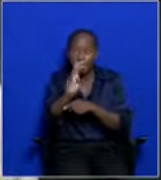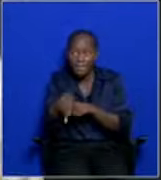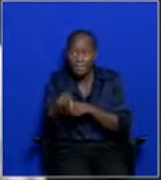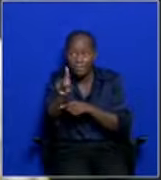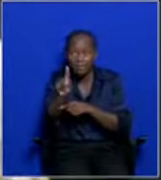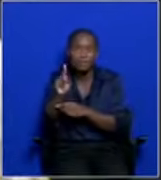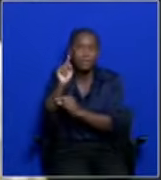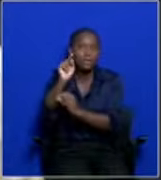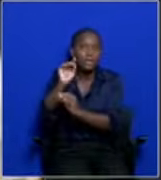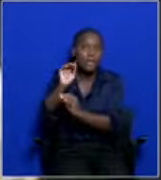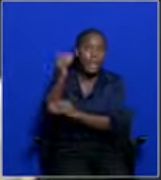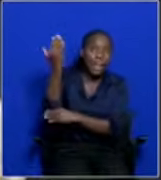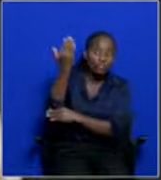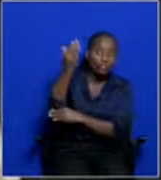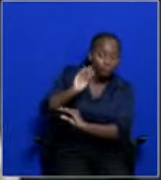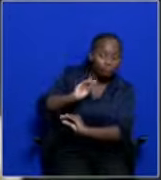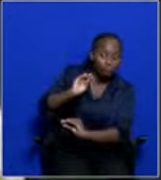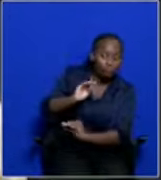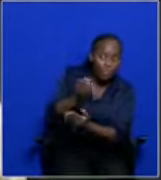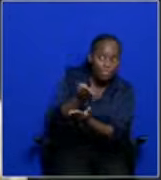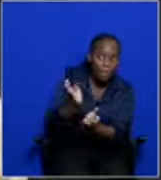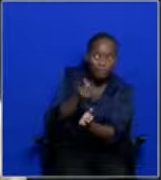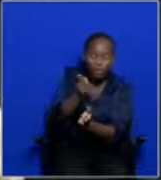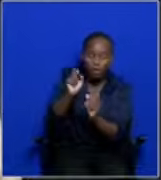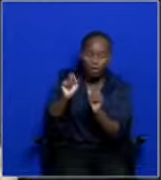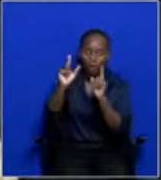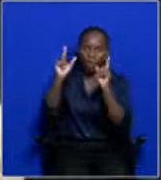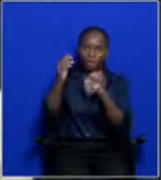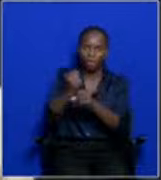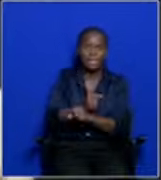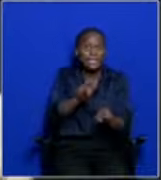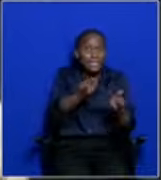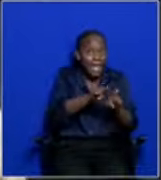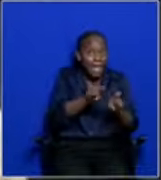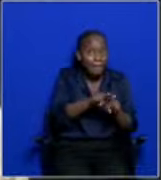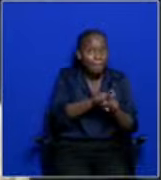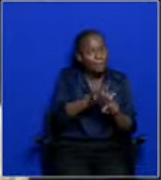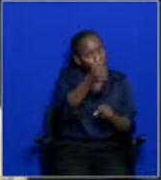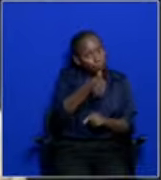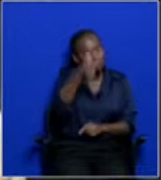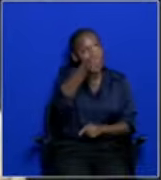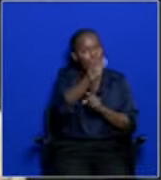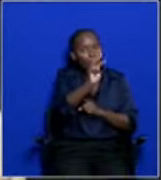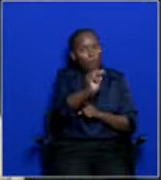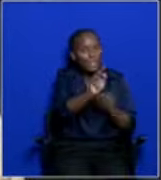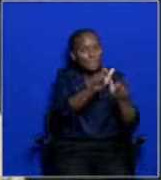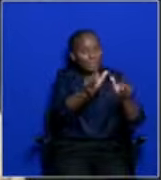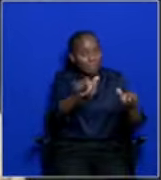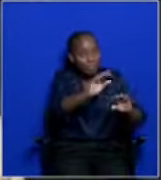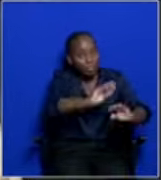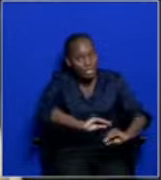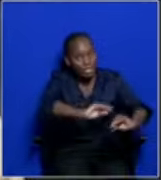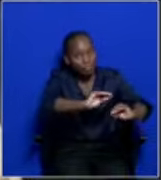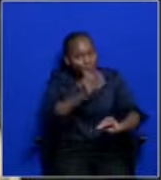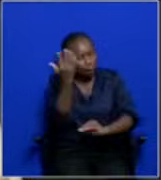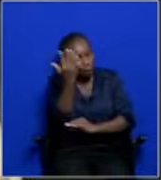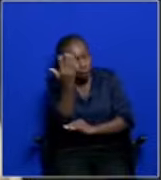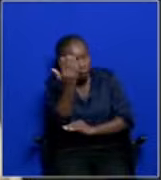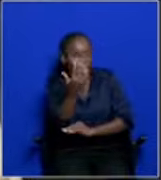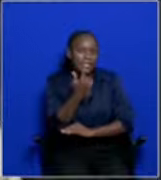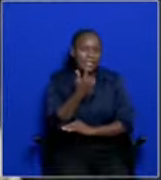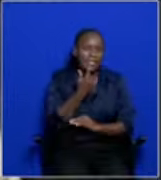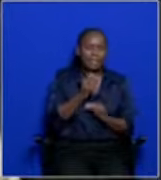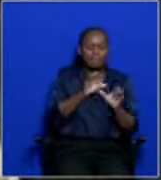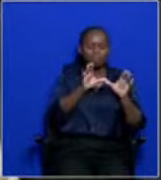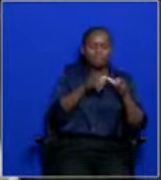with Brigadier Mkwanazi's people about the mandate of the IPID. Perhaps you should consider